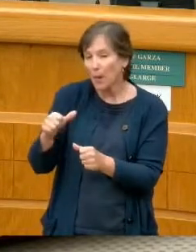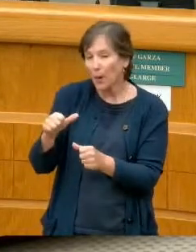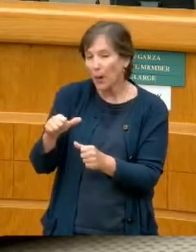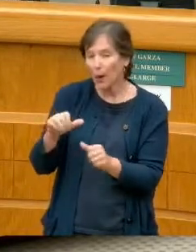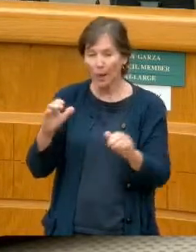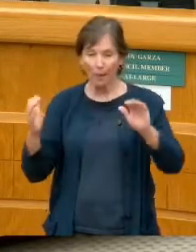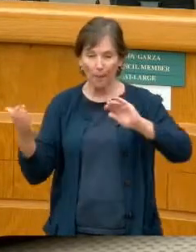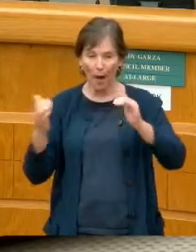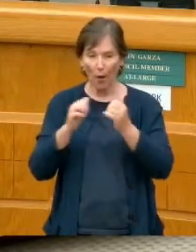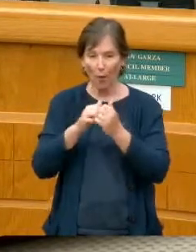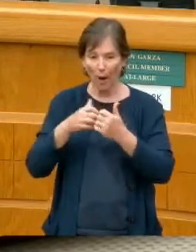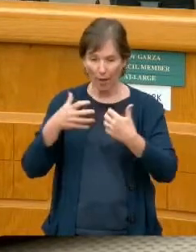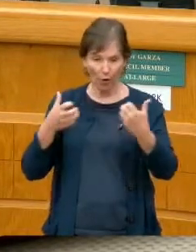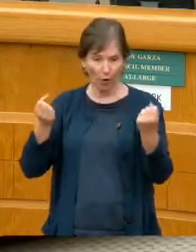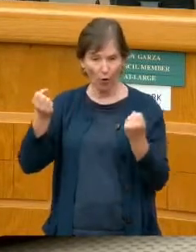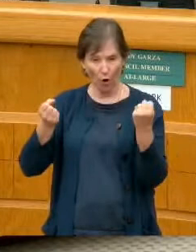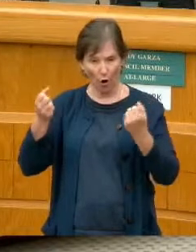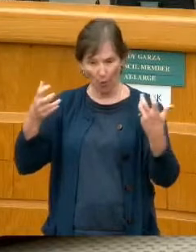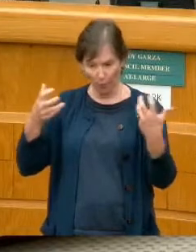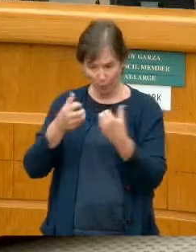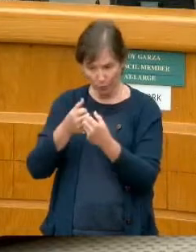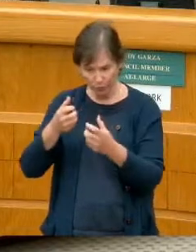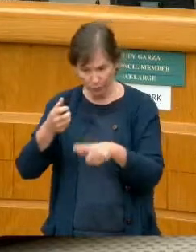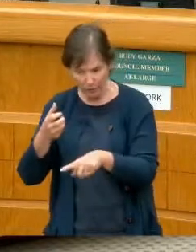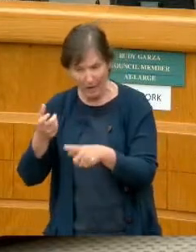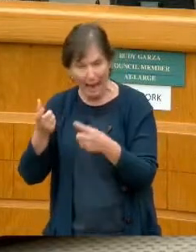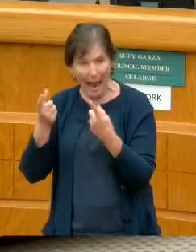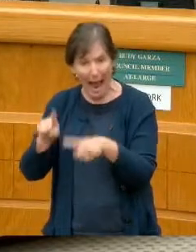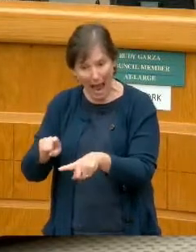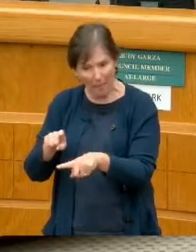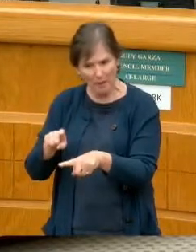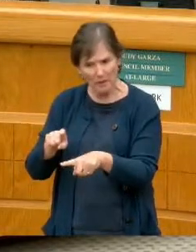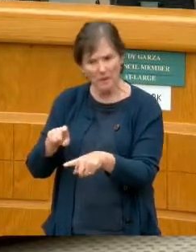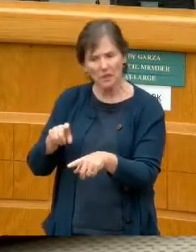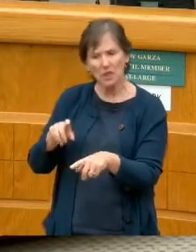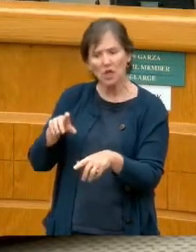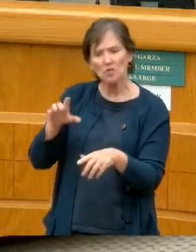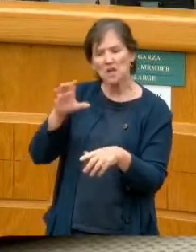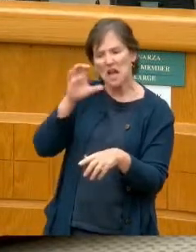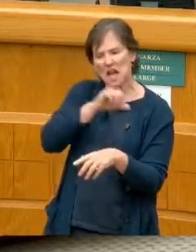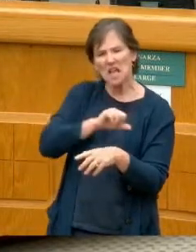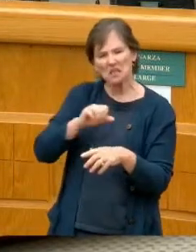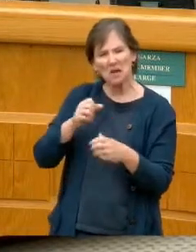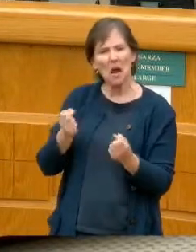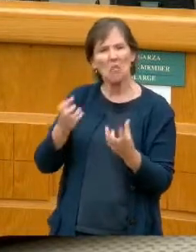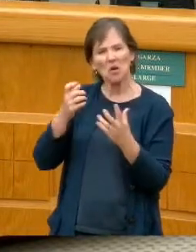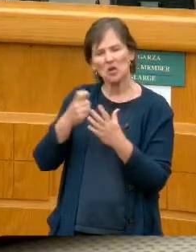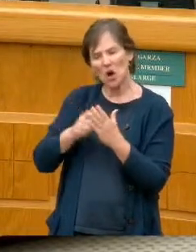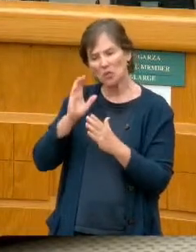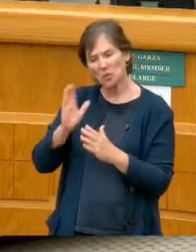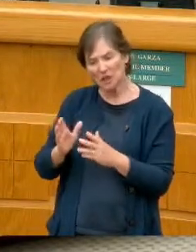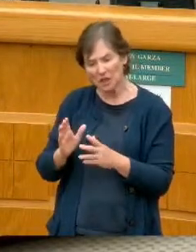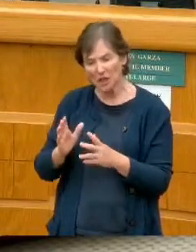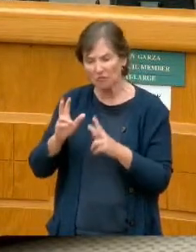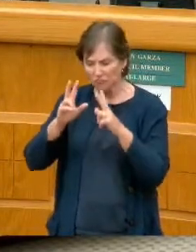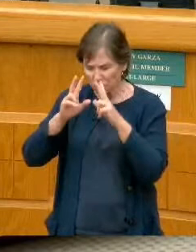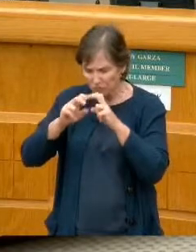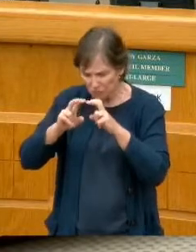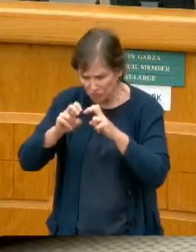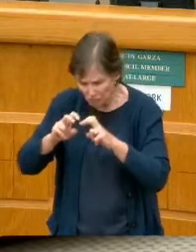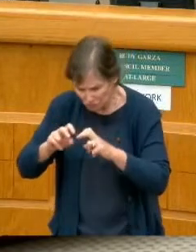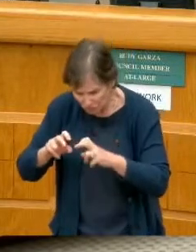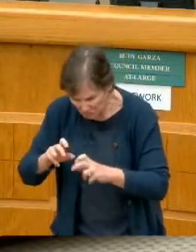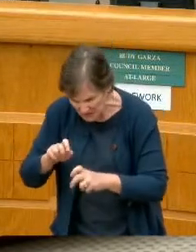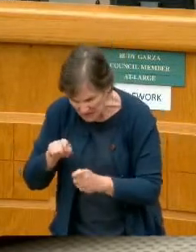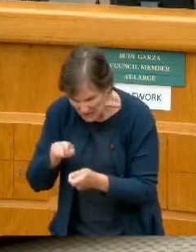Hannah, there is a point at which the cost of repair is so high that it approaches the value of the car. And then what do we say?